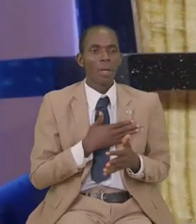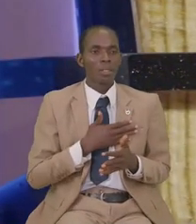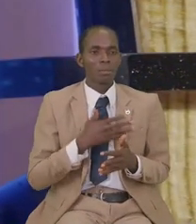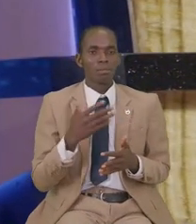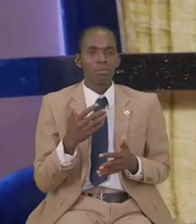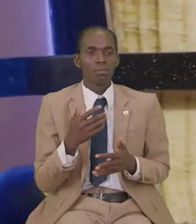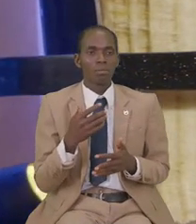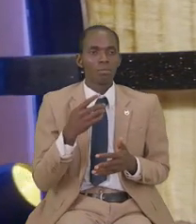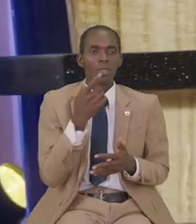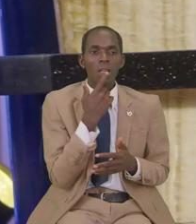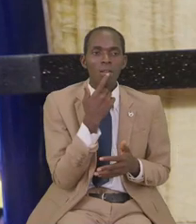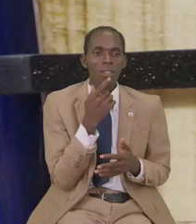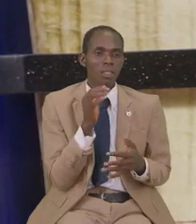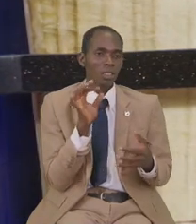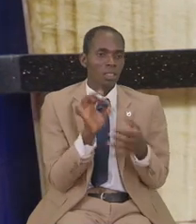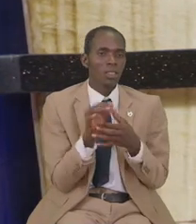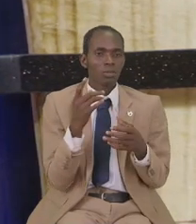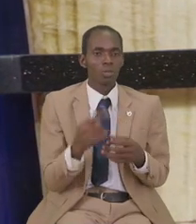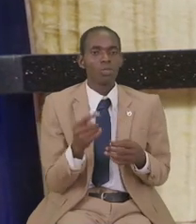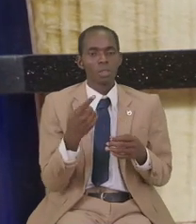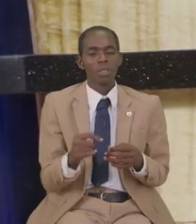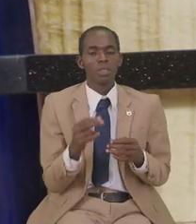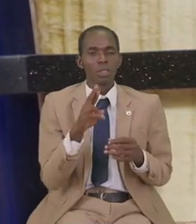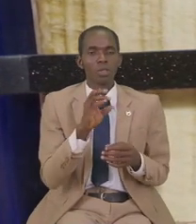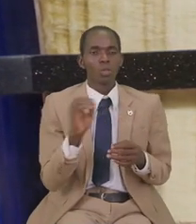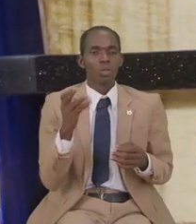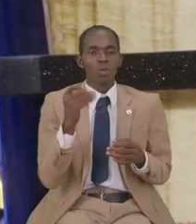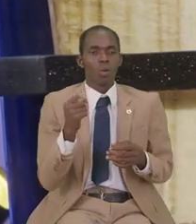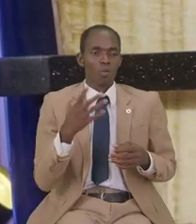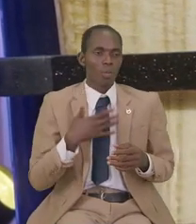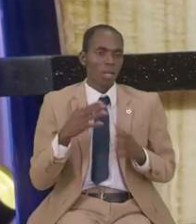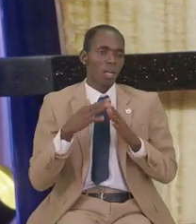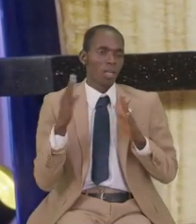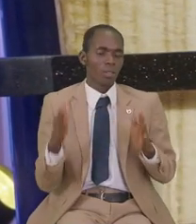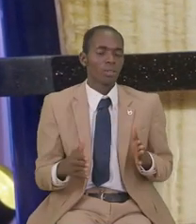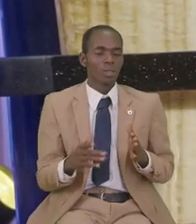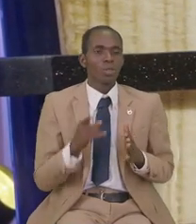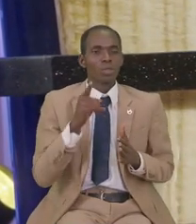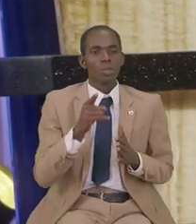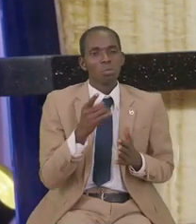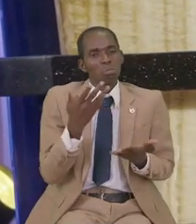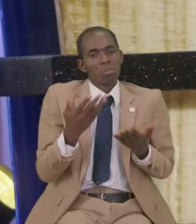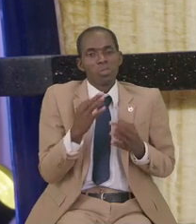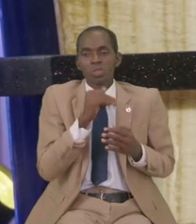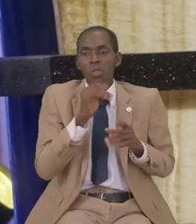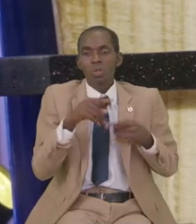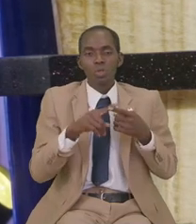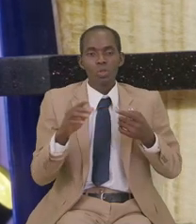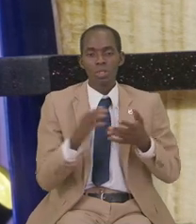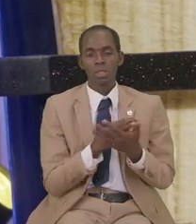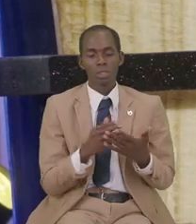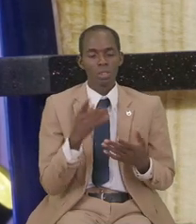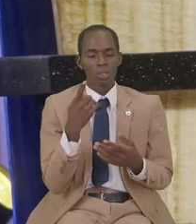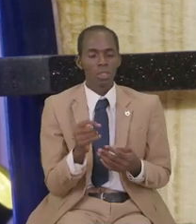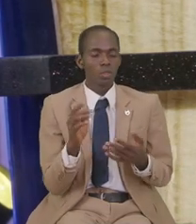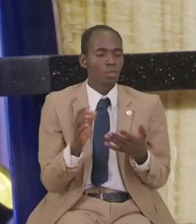of my mouth, to the roof of my house. That is, they said, if we're not going to sing the song of Zion, no other singing.